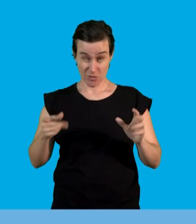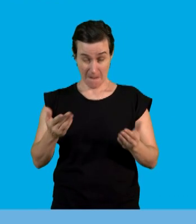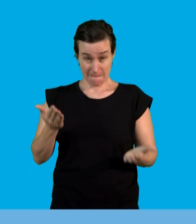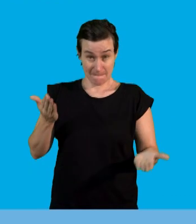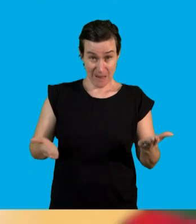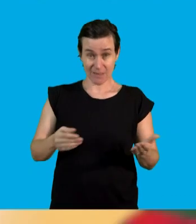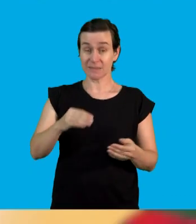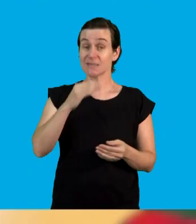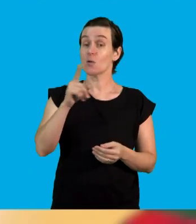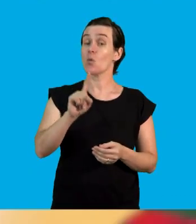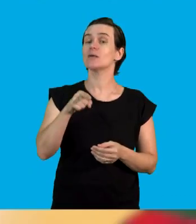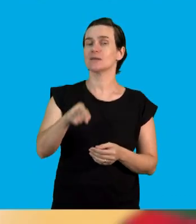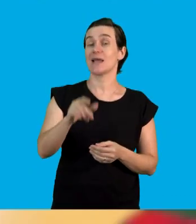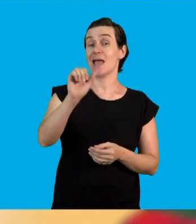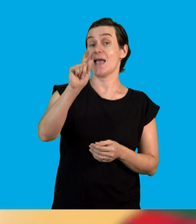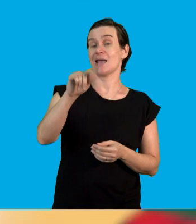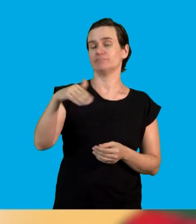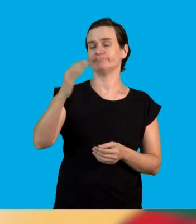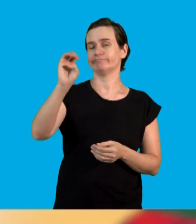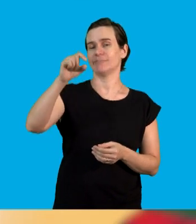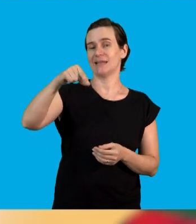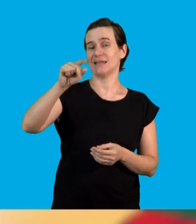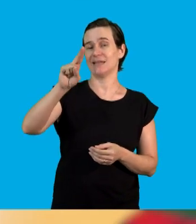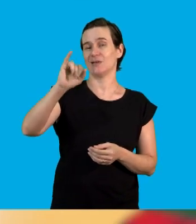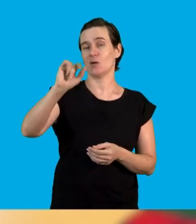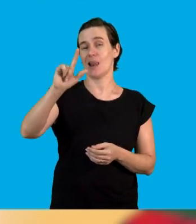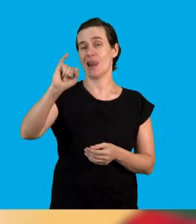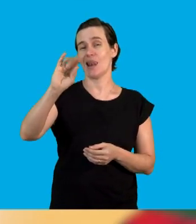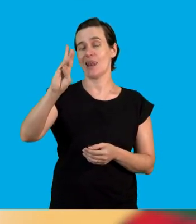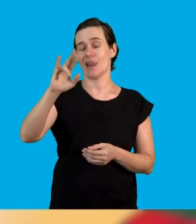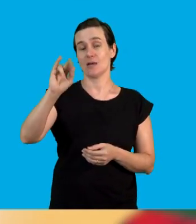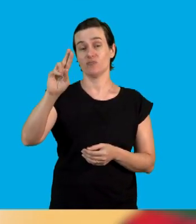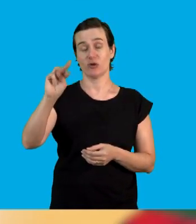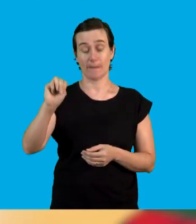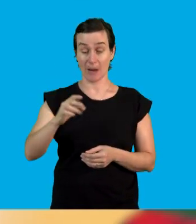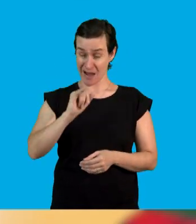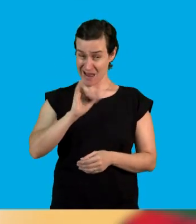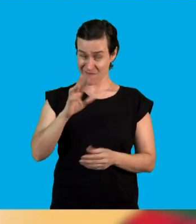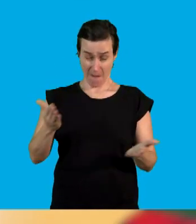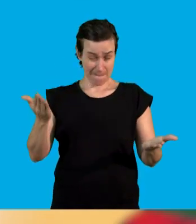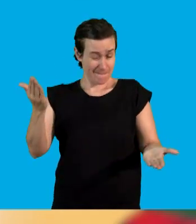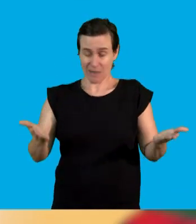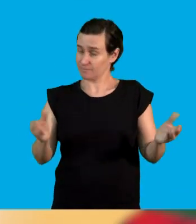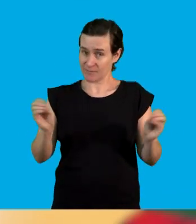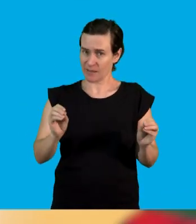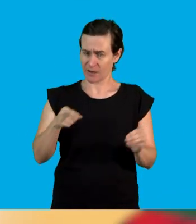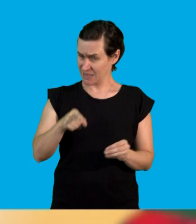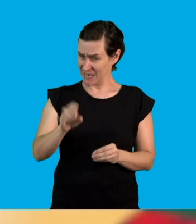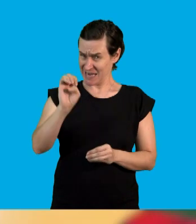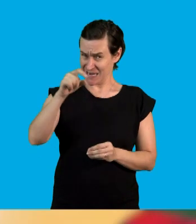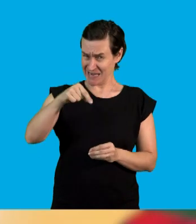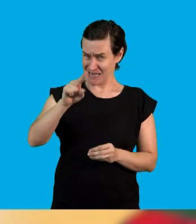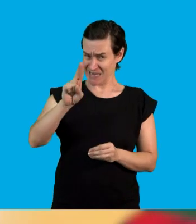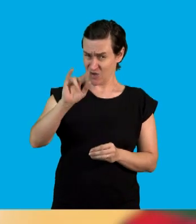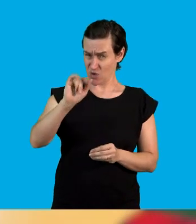each other out, they are said to be at equilibrium. However, should the forces not balance each other out, then they are not going to be said to be